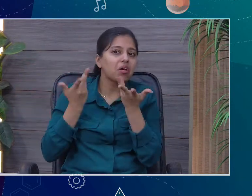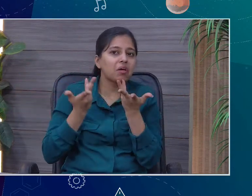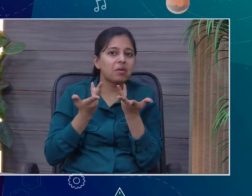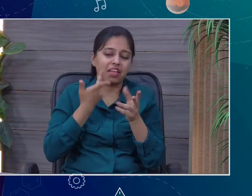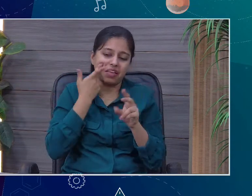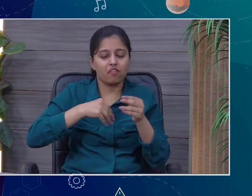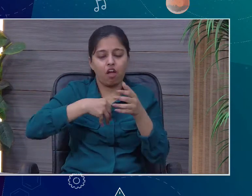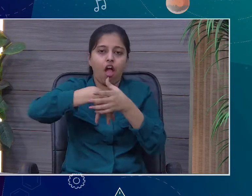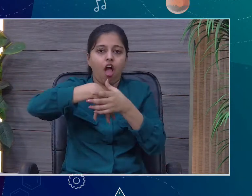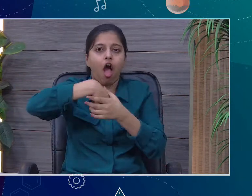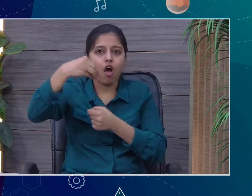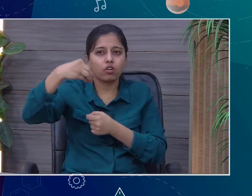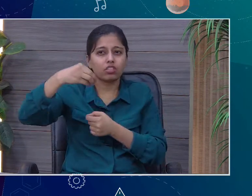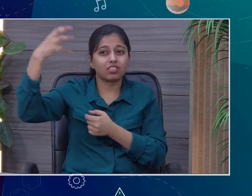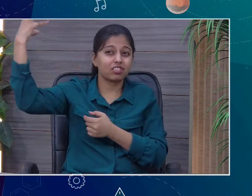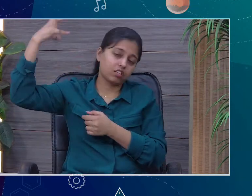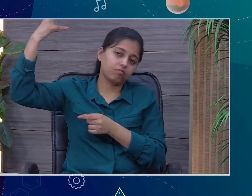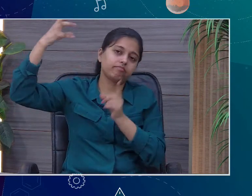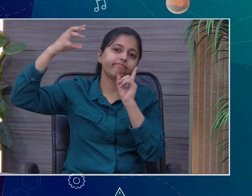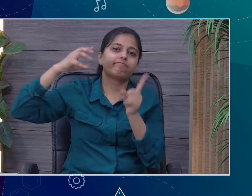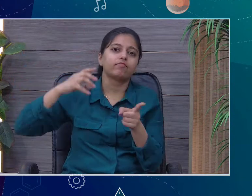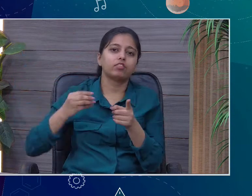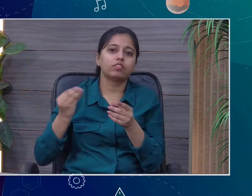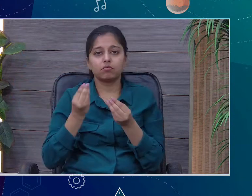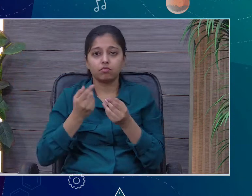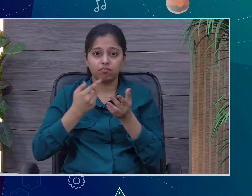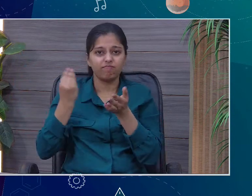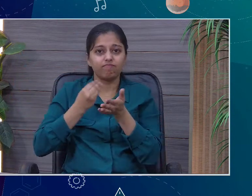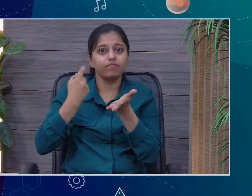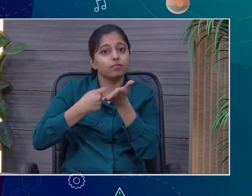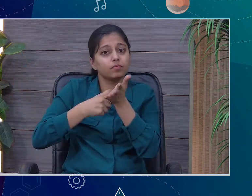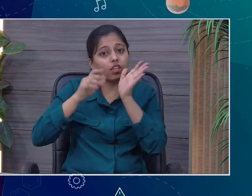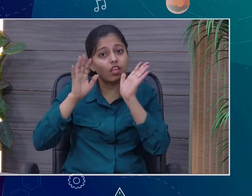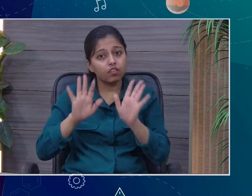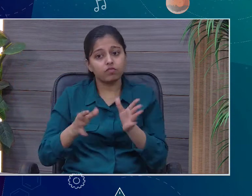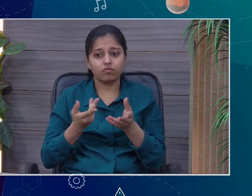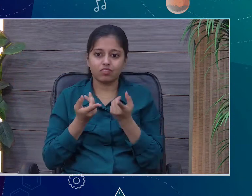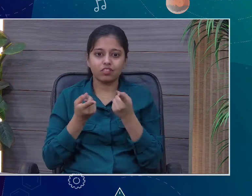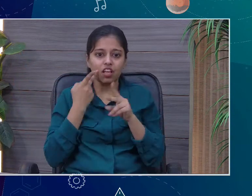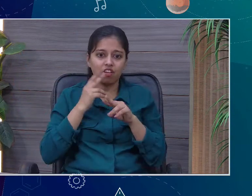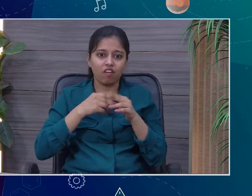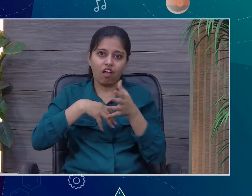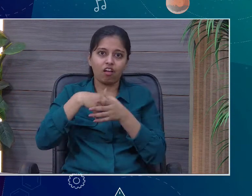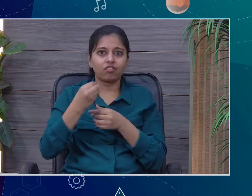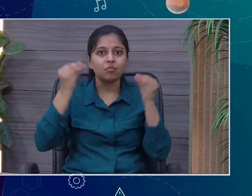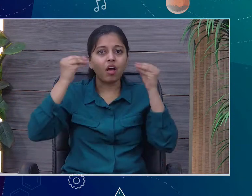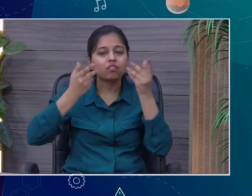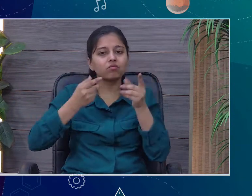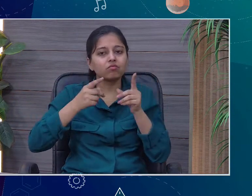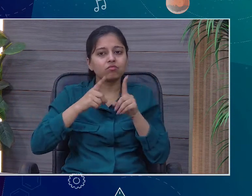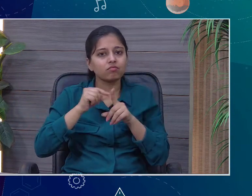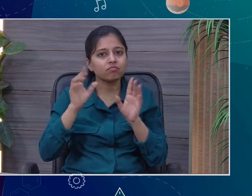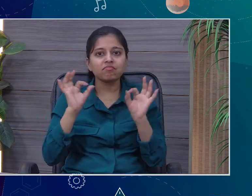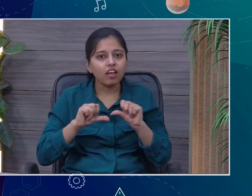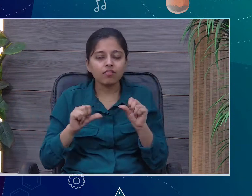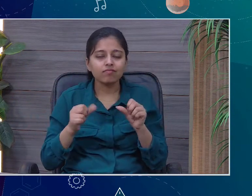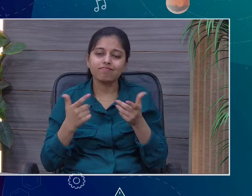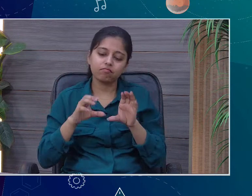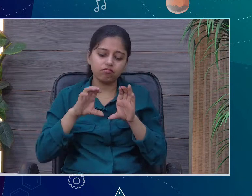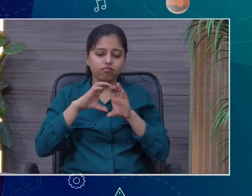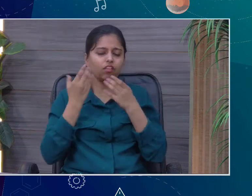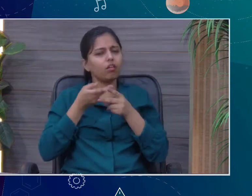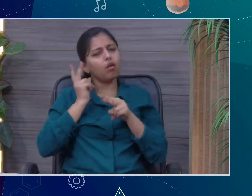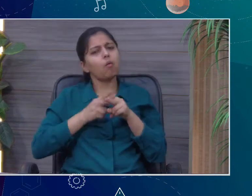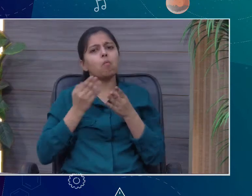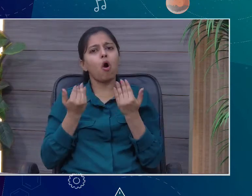also. out, So sun is the. So there are so many restrictions. Are we not going to do this poem? No, we can do it in the class, and here